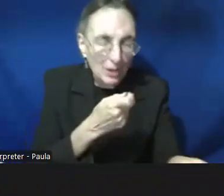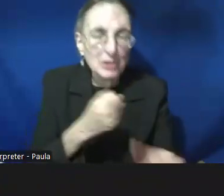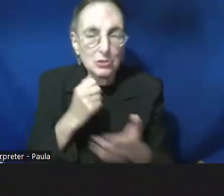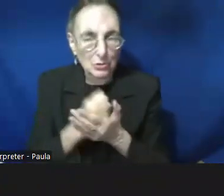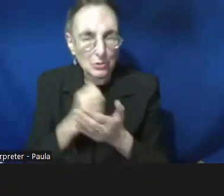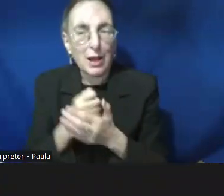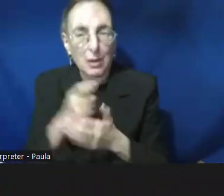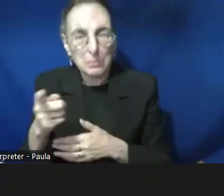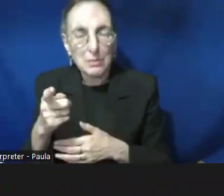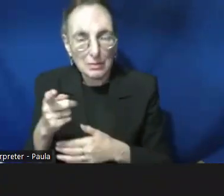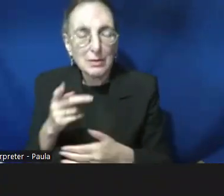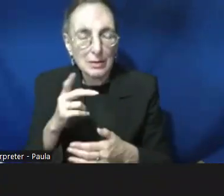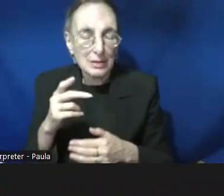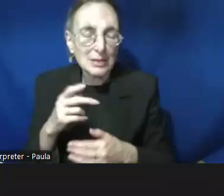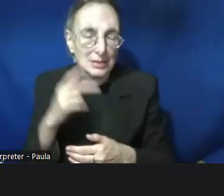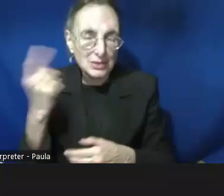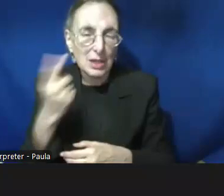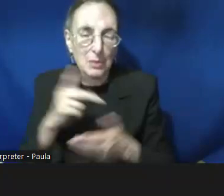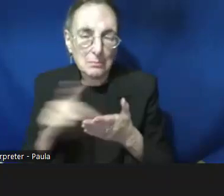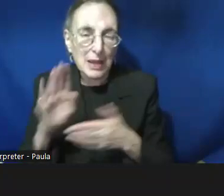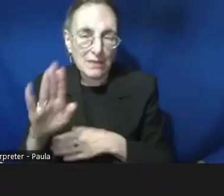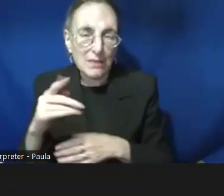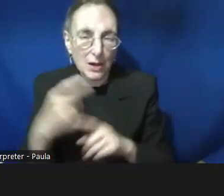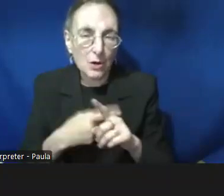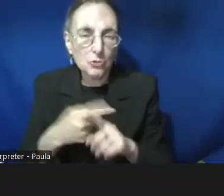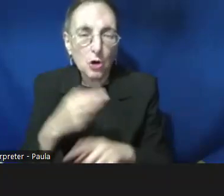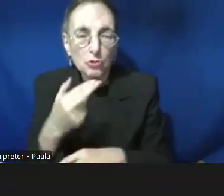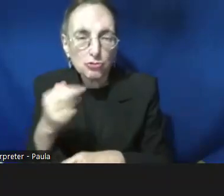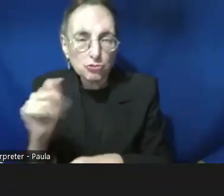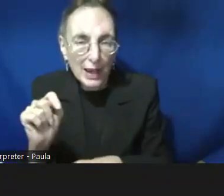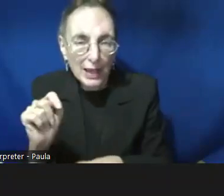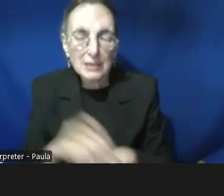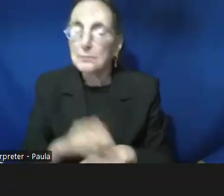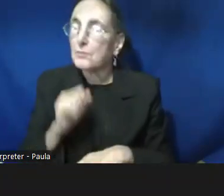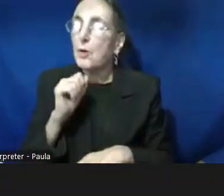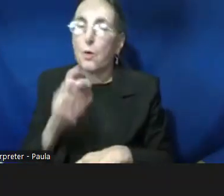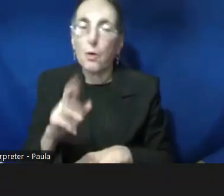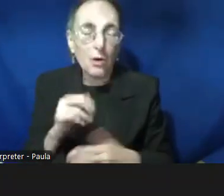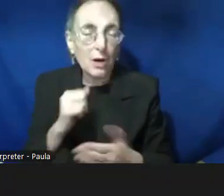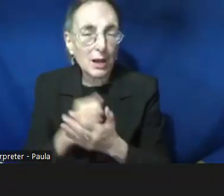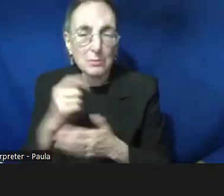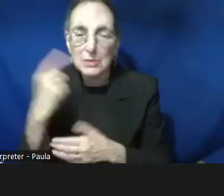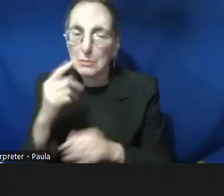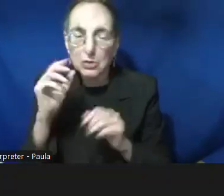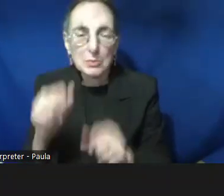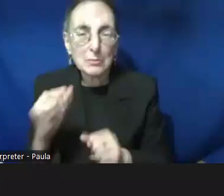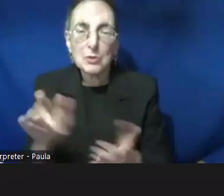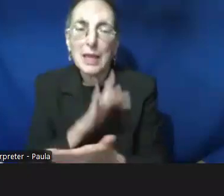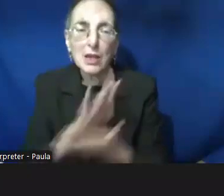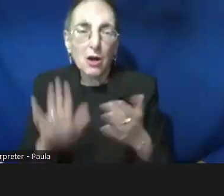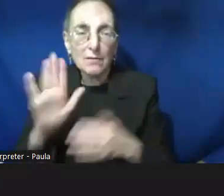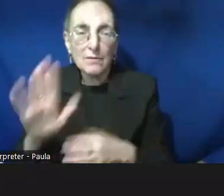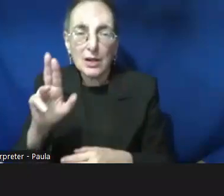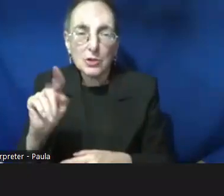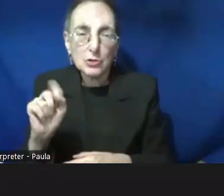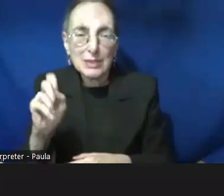clear up an outstanding utility bill that is keeping someone from getting housing. And when it comes to those